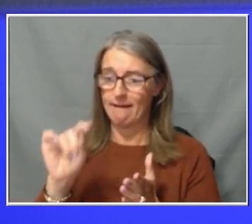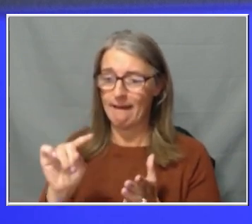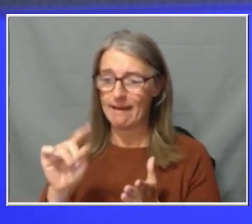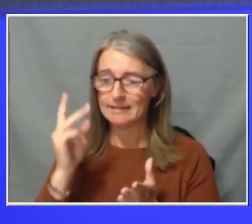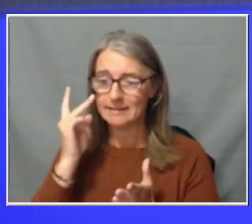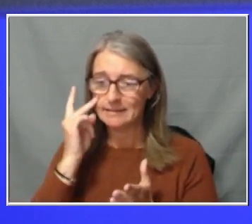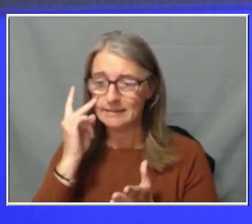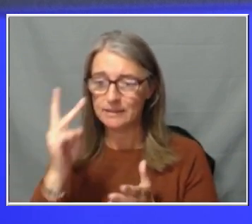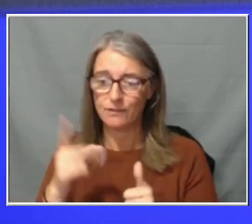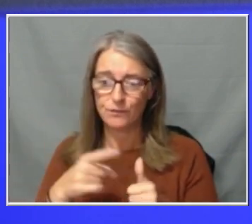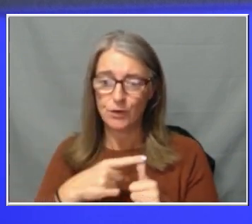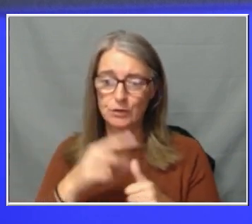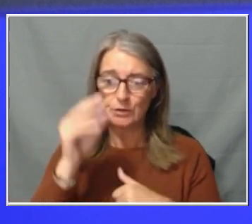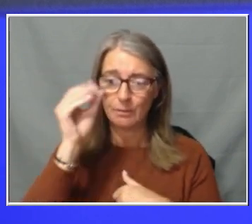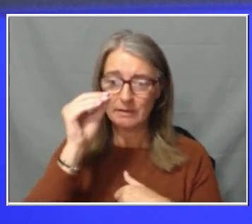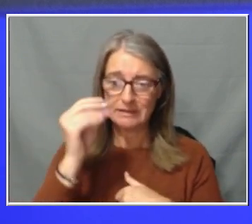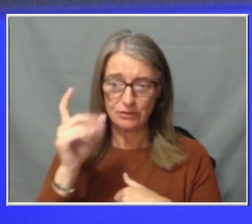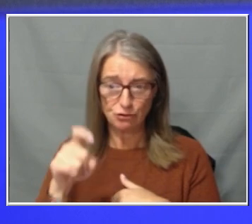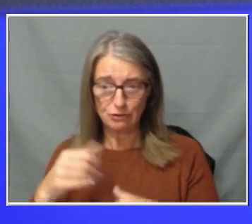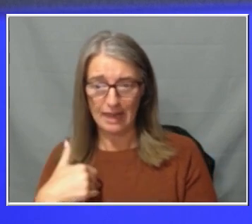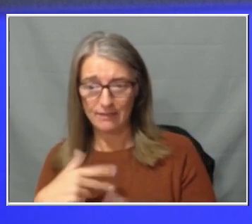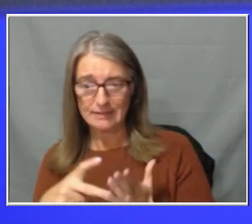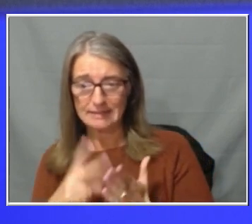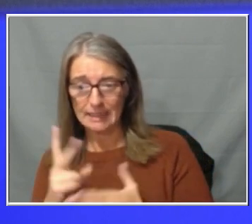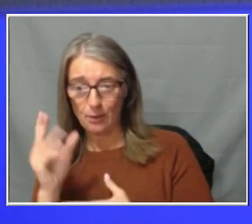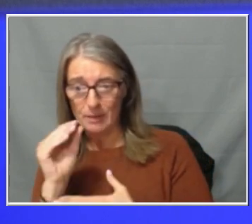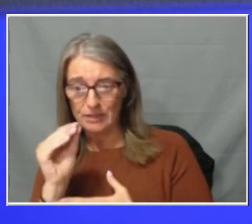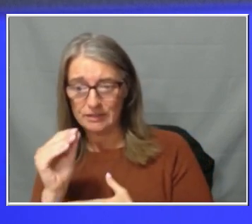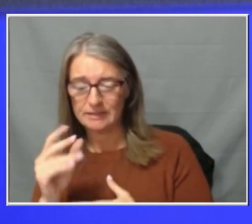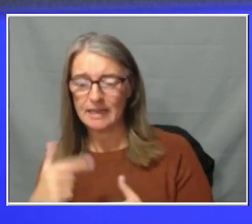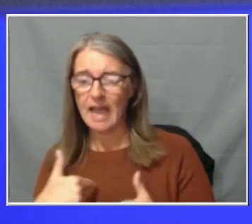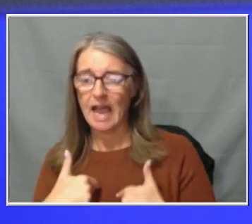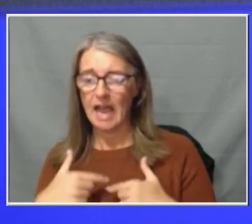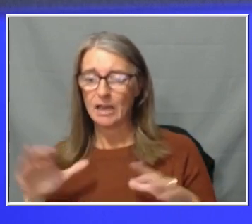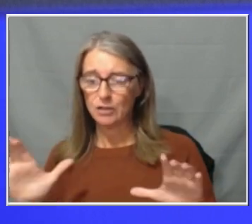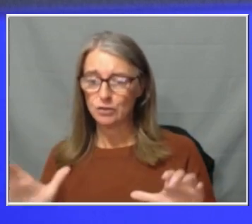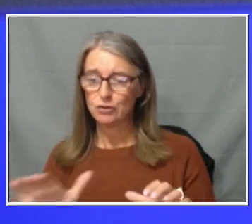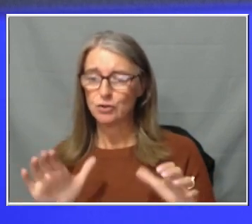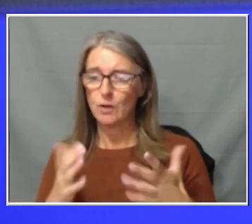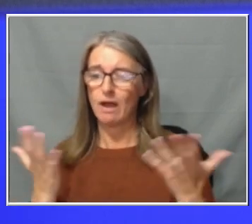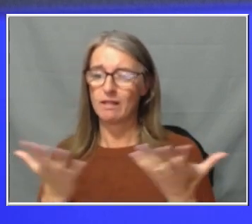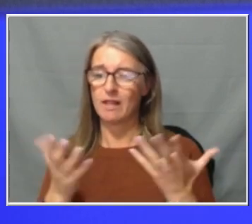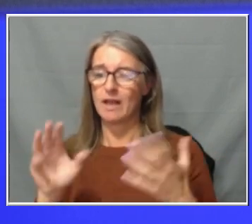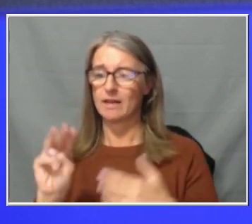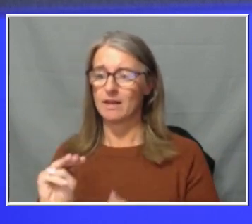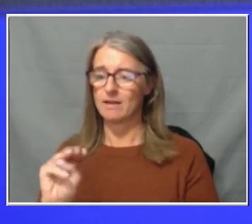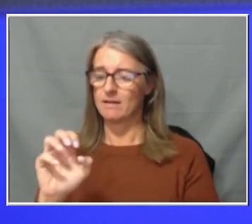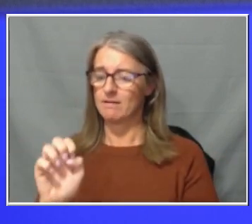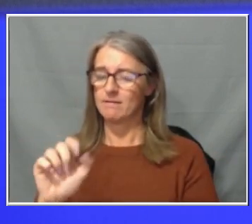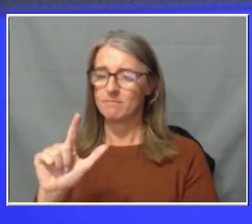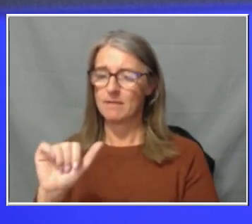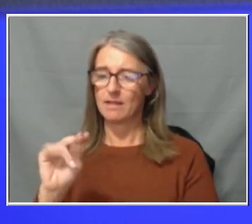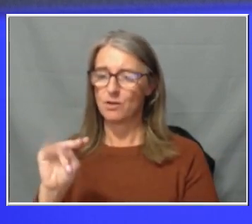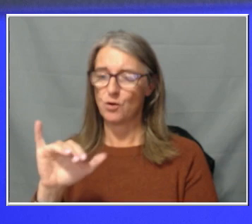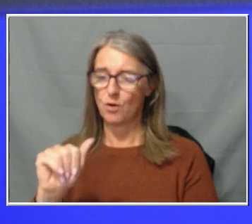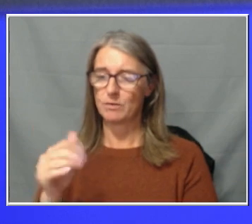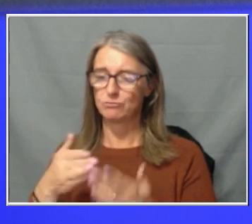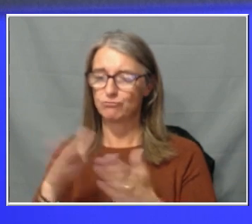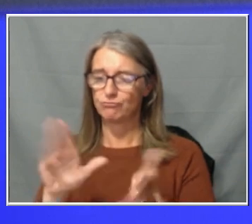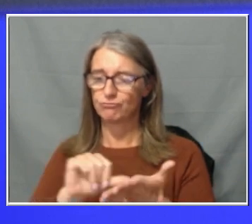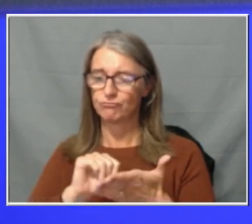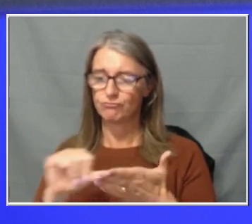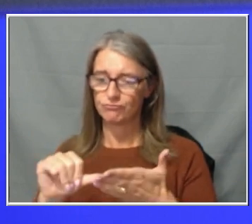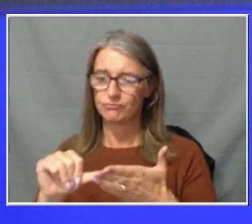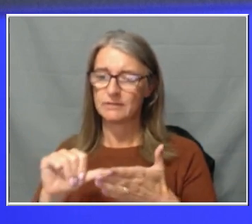your first opinion if you should have a second opinion. You know, I do a lot of melanoma. I did general surgery residency